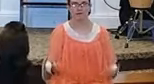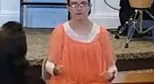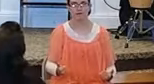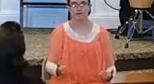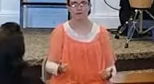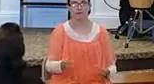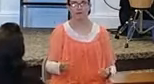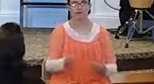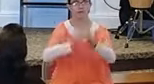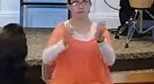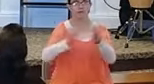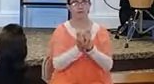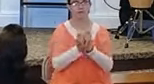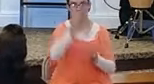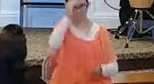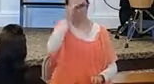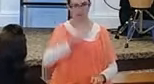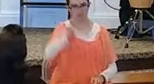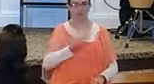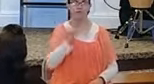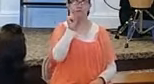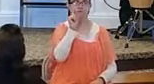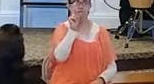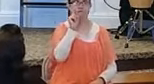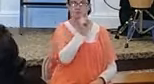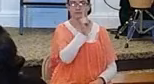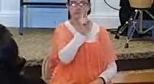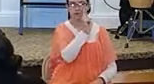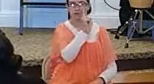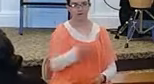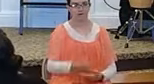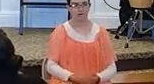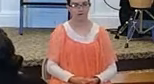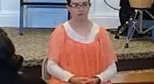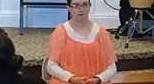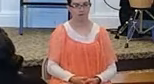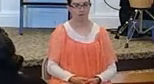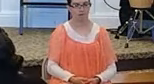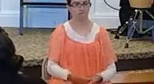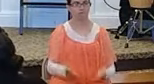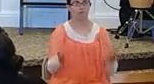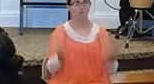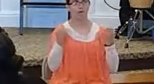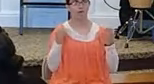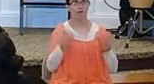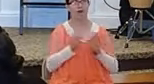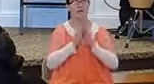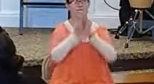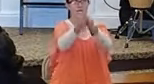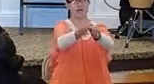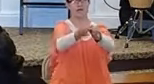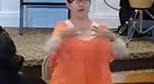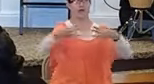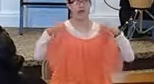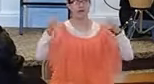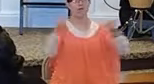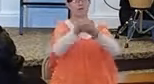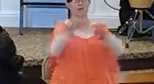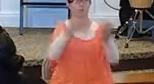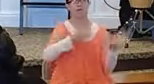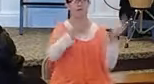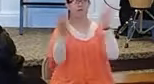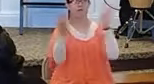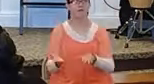just became a mortal man in their eyes. Now he could have, oh come on, they had faith that he could have healed him before he